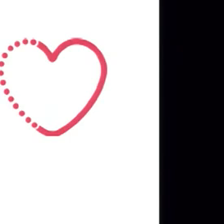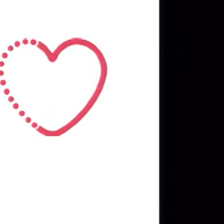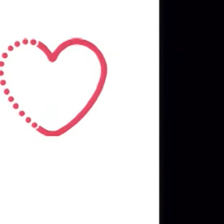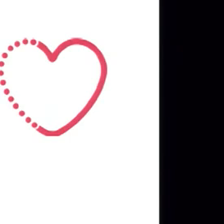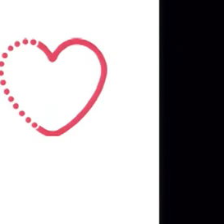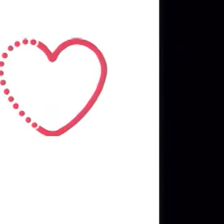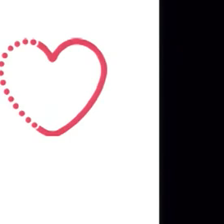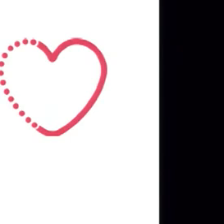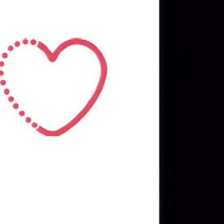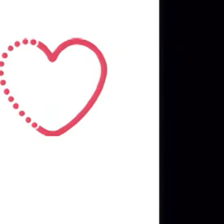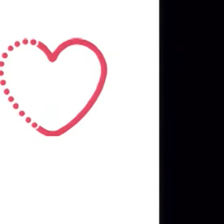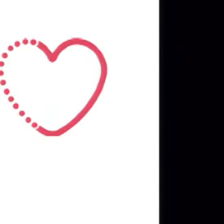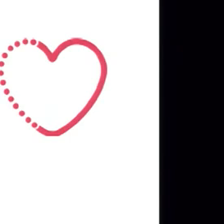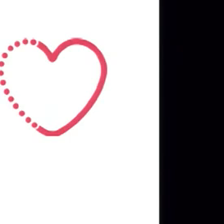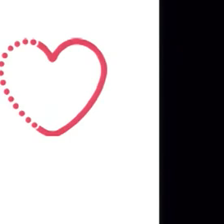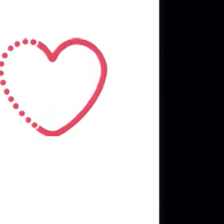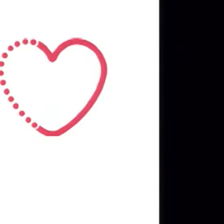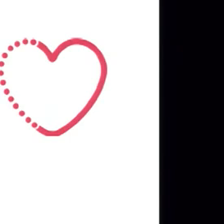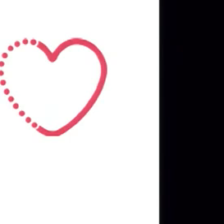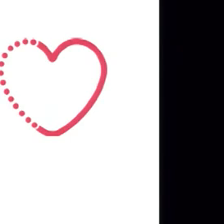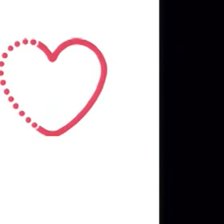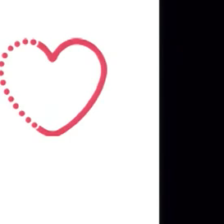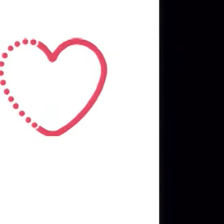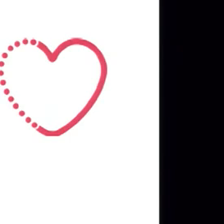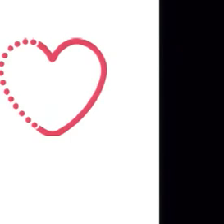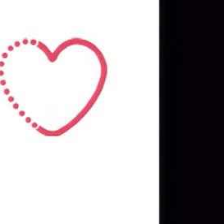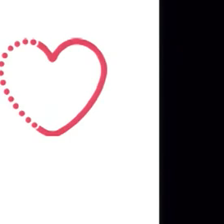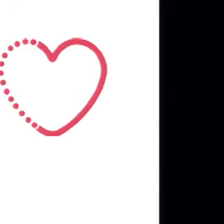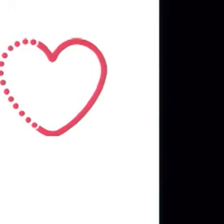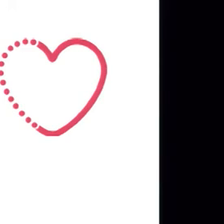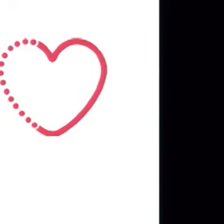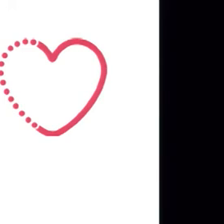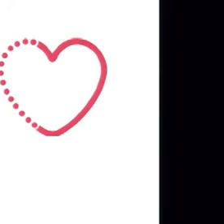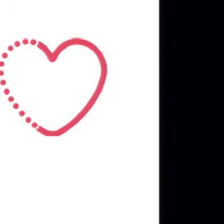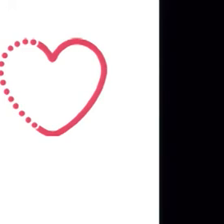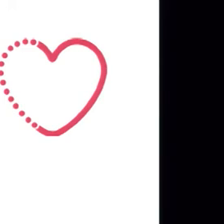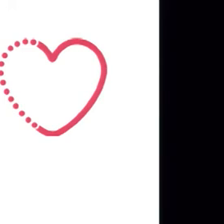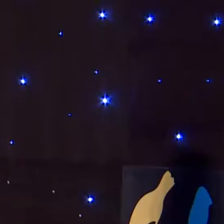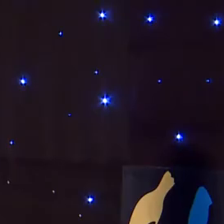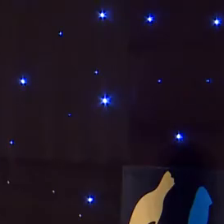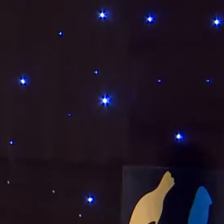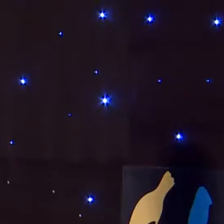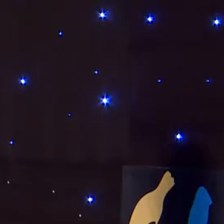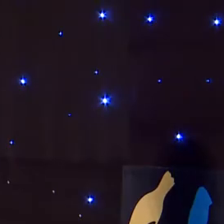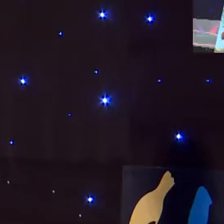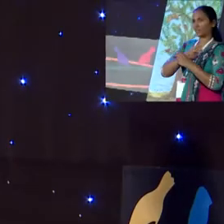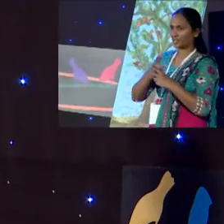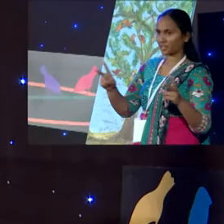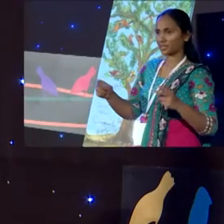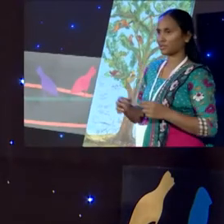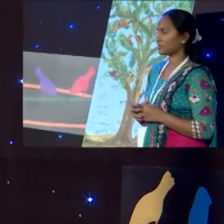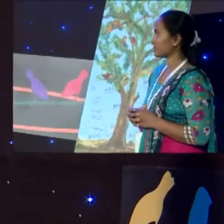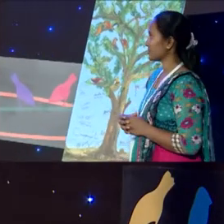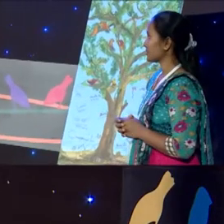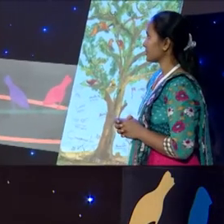client of mine, Ashish Lamba from Ahmedabad. And he's been to the websites, to the matrimonial sites, and things have not worked for him,